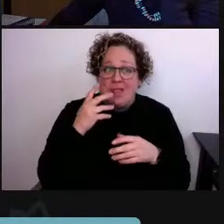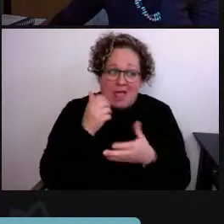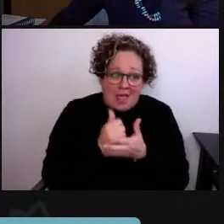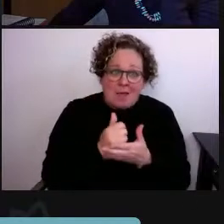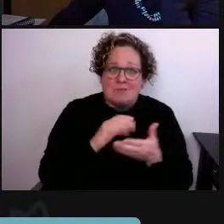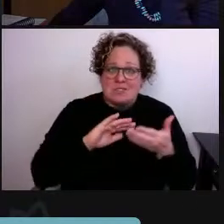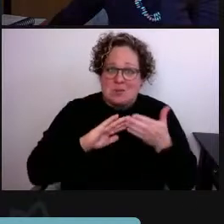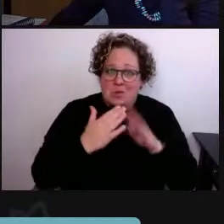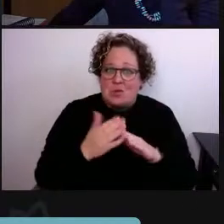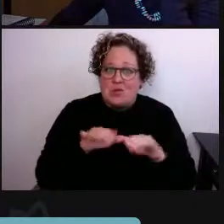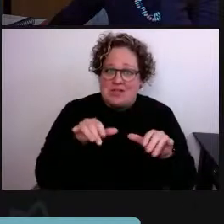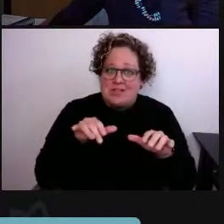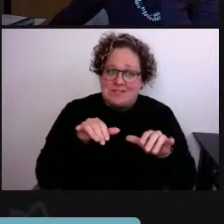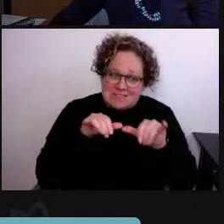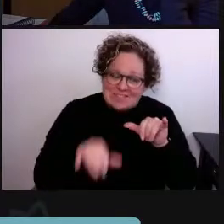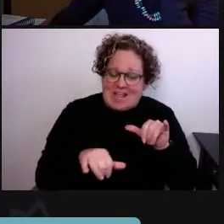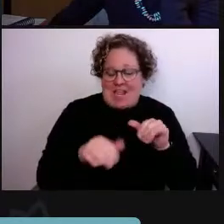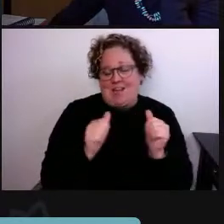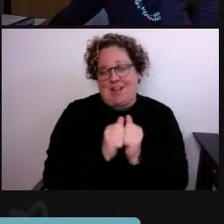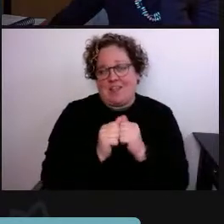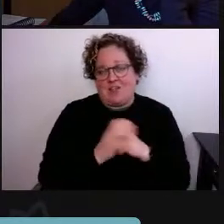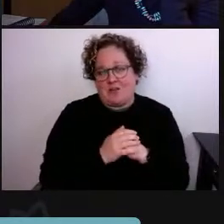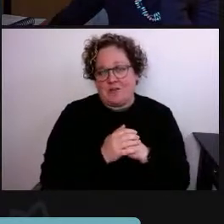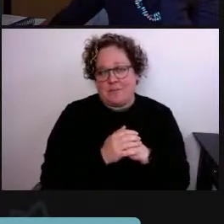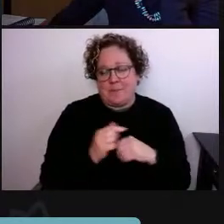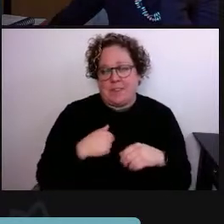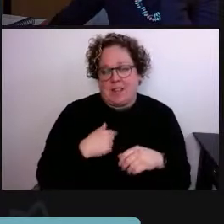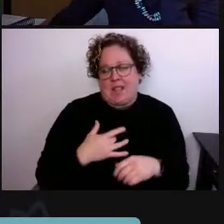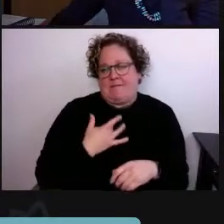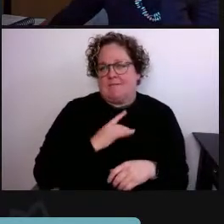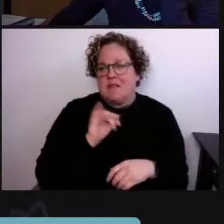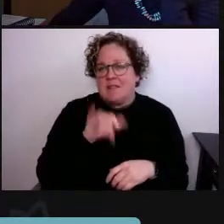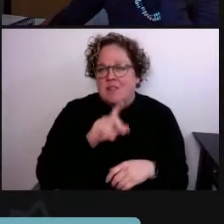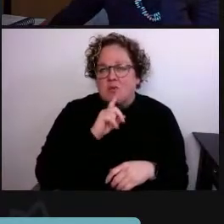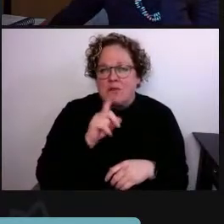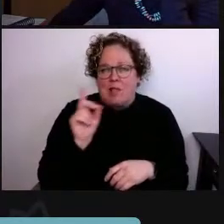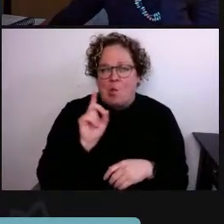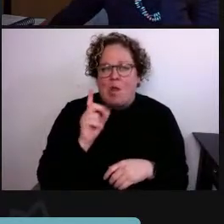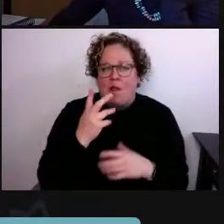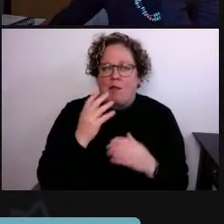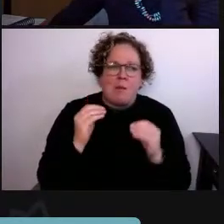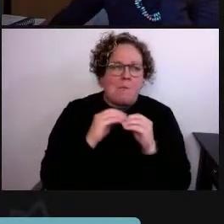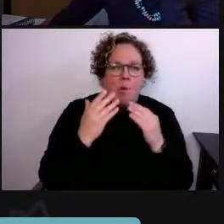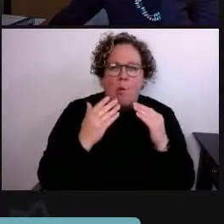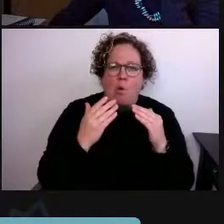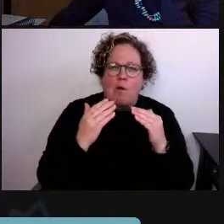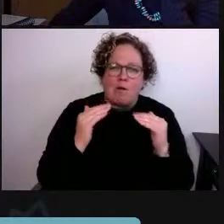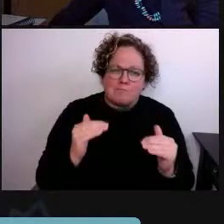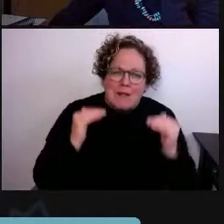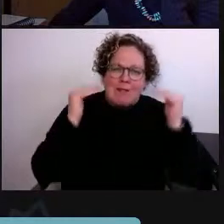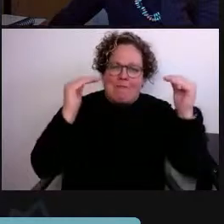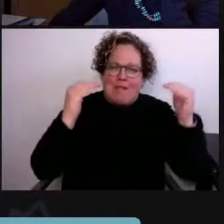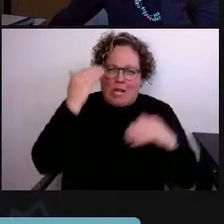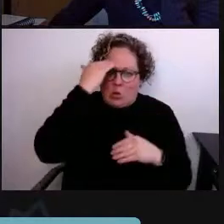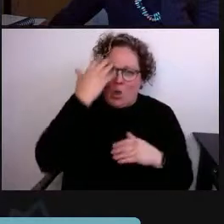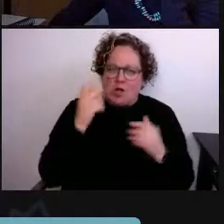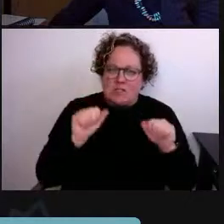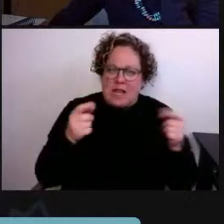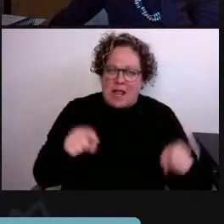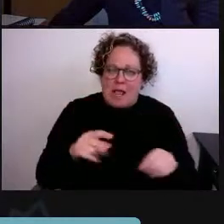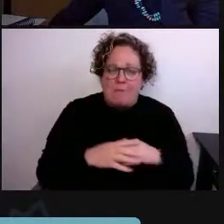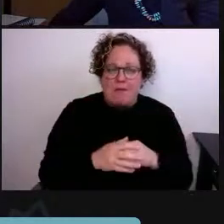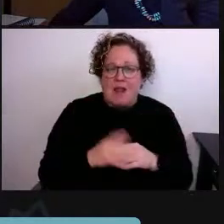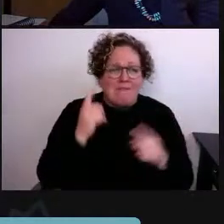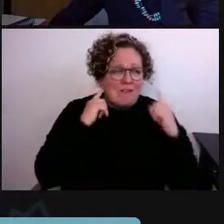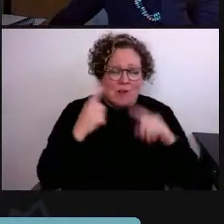together. And I think that's where the heightened awareness can happen. You know, what I've heard from movement folks all over the